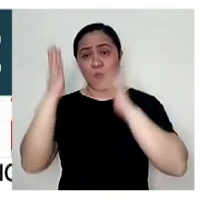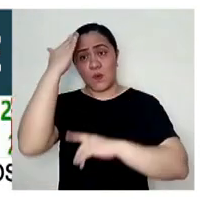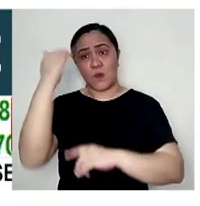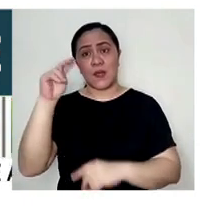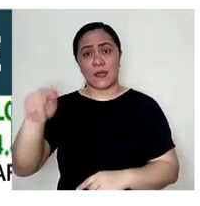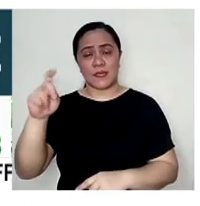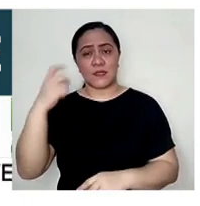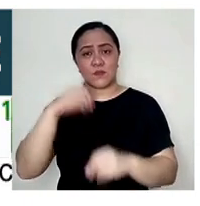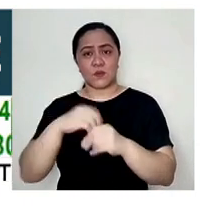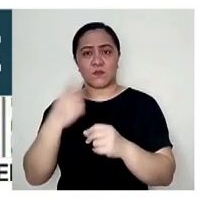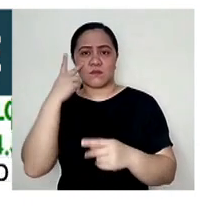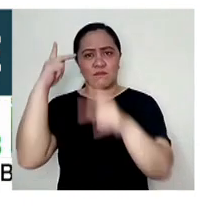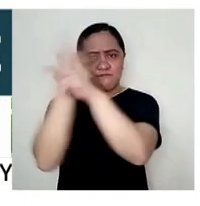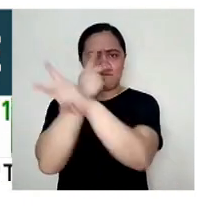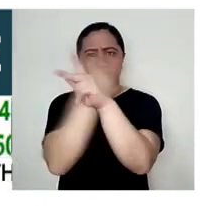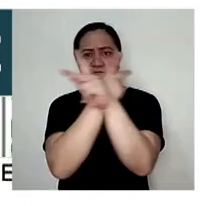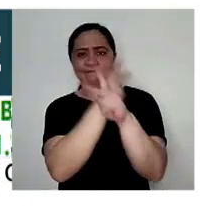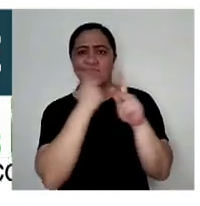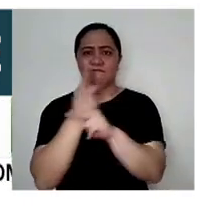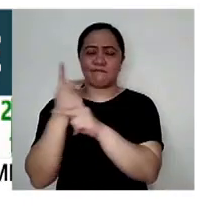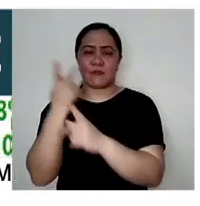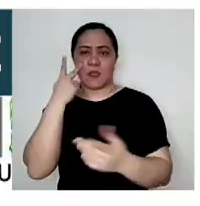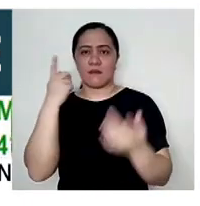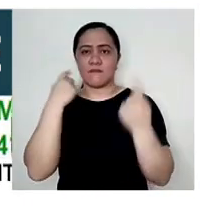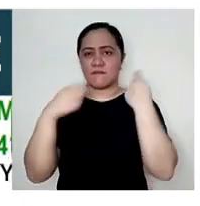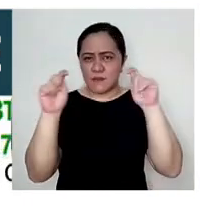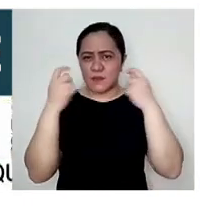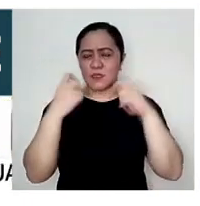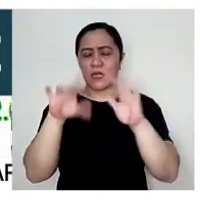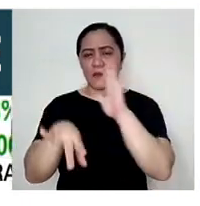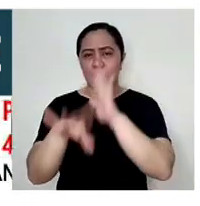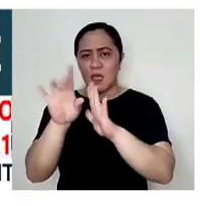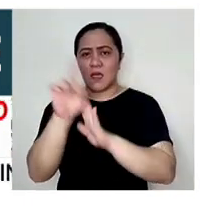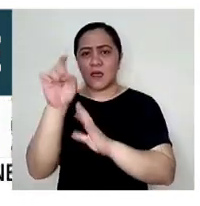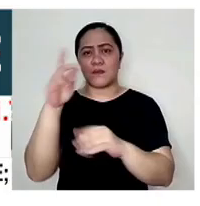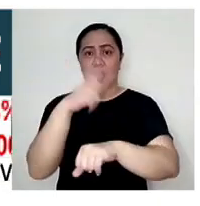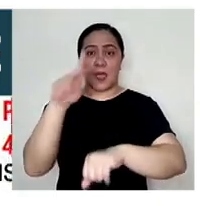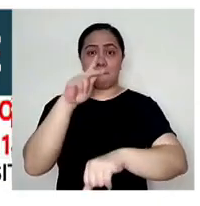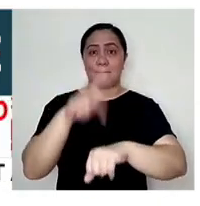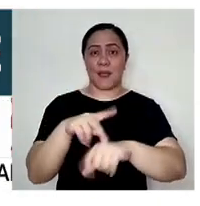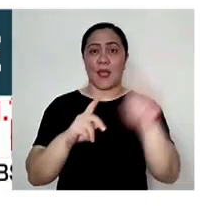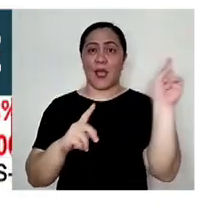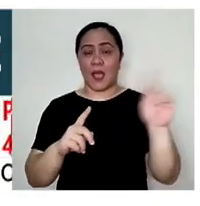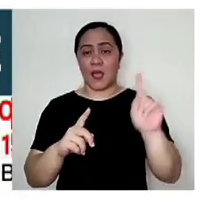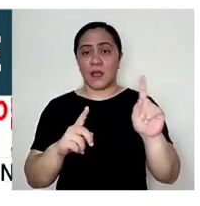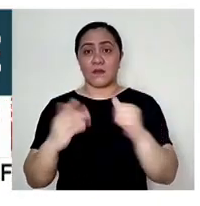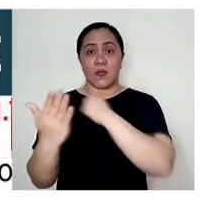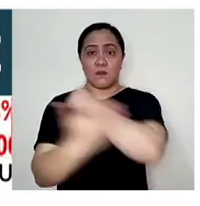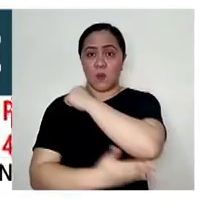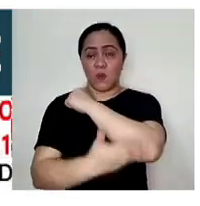figure out. When it comes to vaccines, the Philippines is one of the countries with the highest